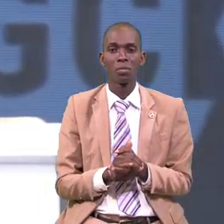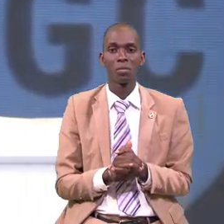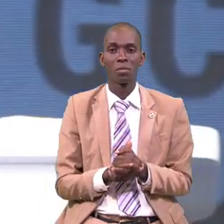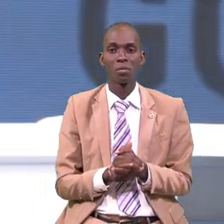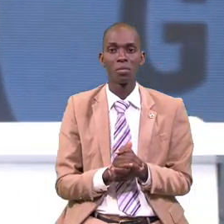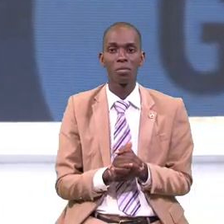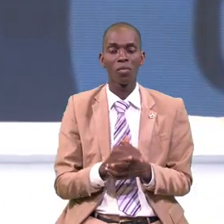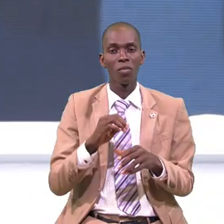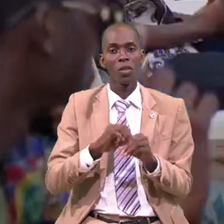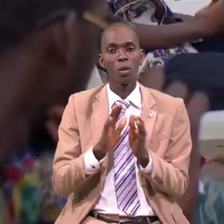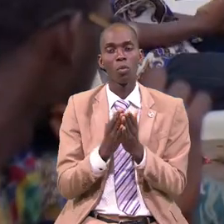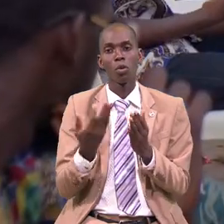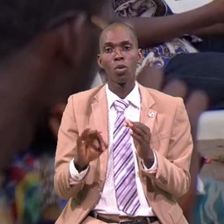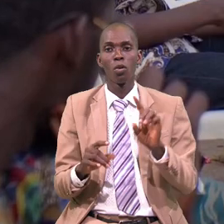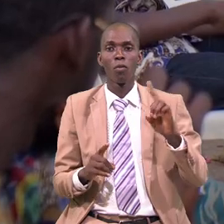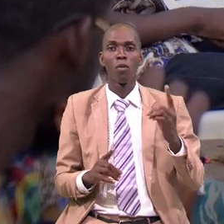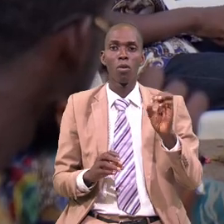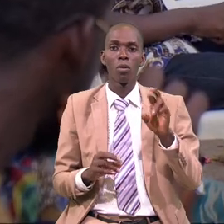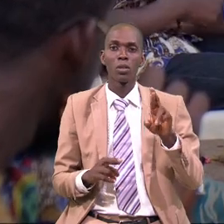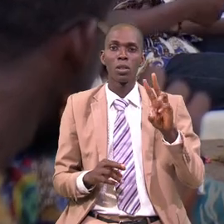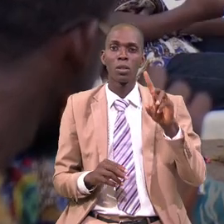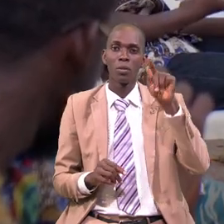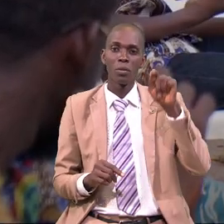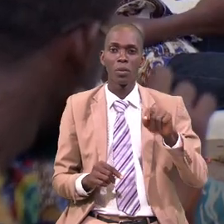In 1 Corinthians chapter 6, verse 9.